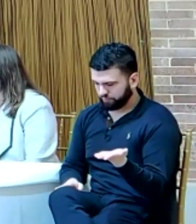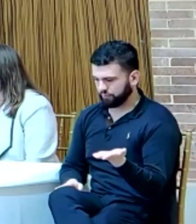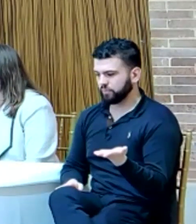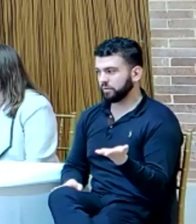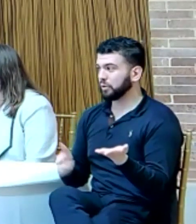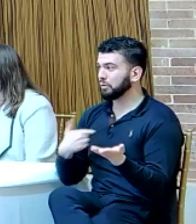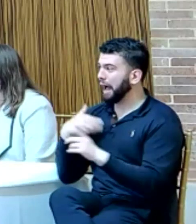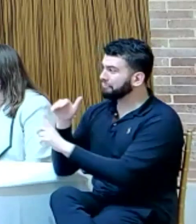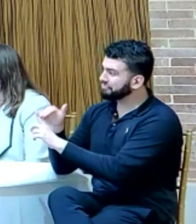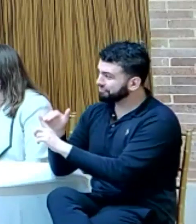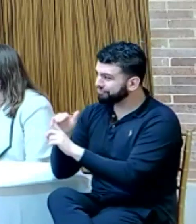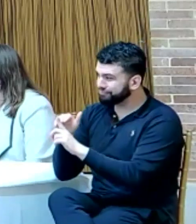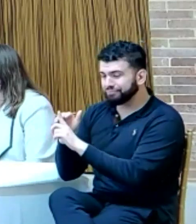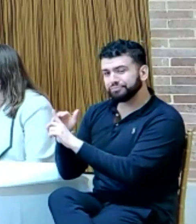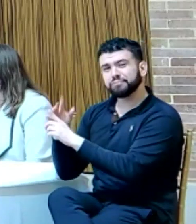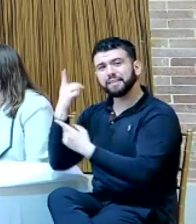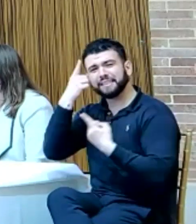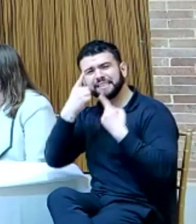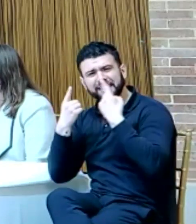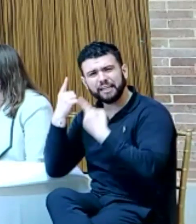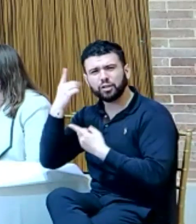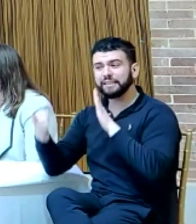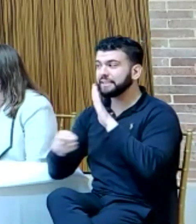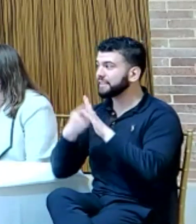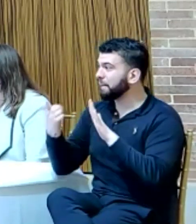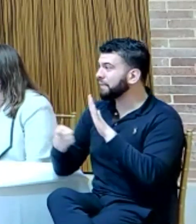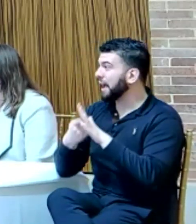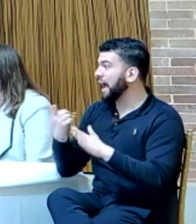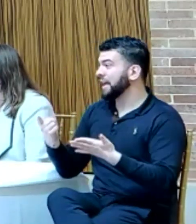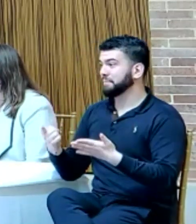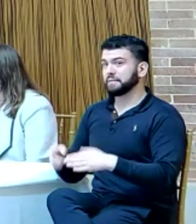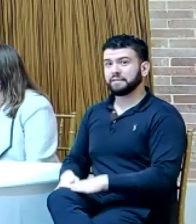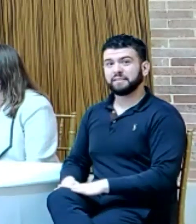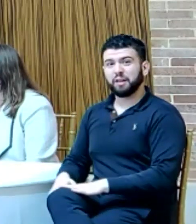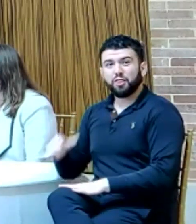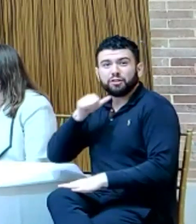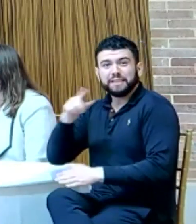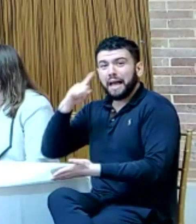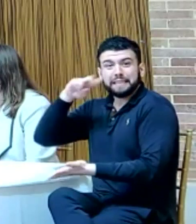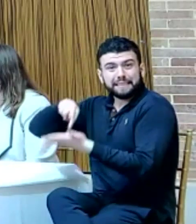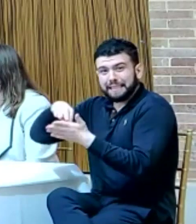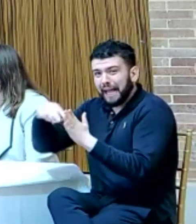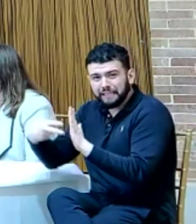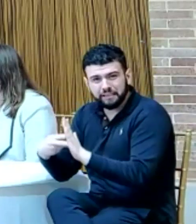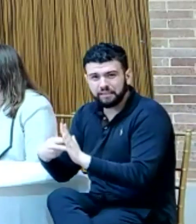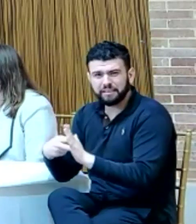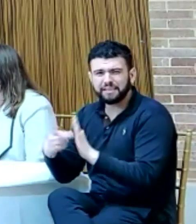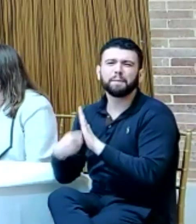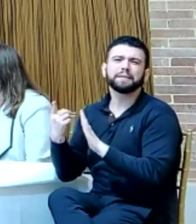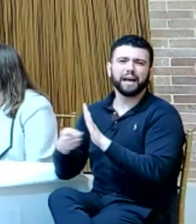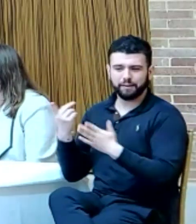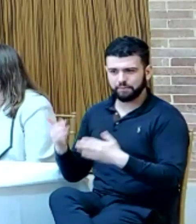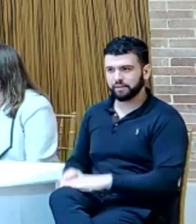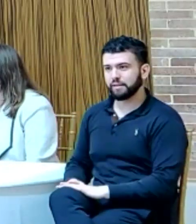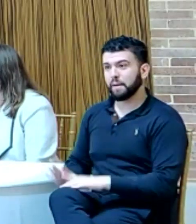urge everyone to to consider sometimes there's not necessarily intentionality behind the actions but discrimination